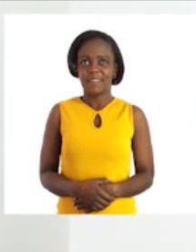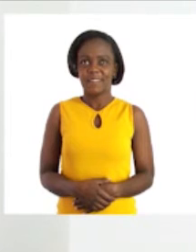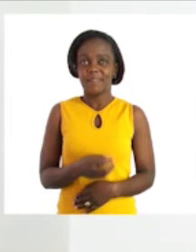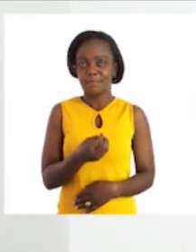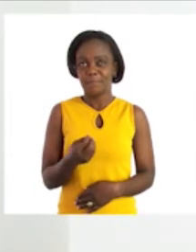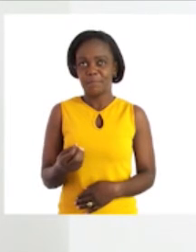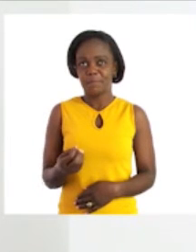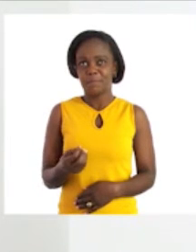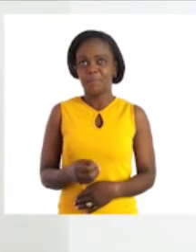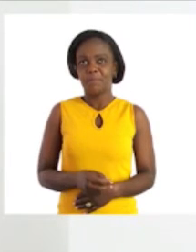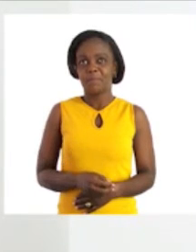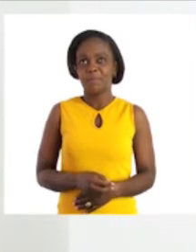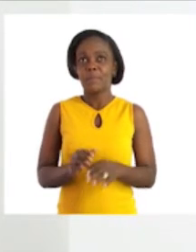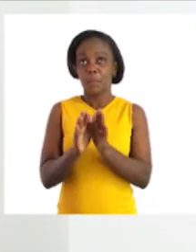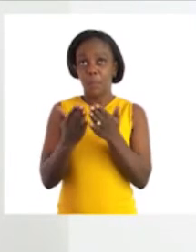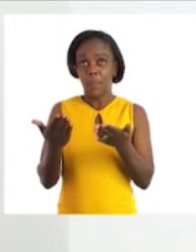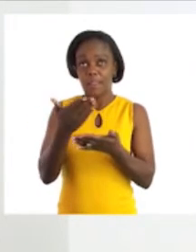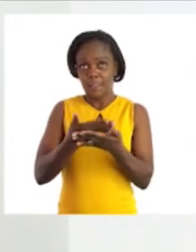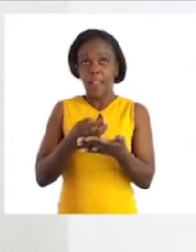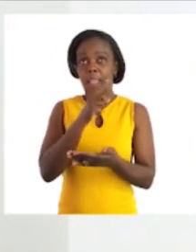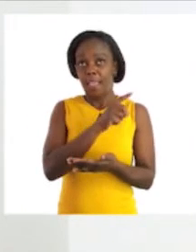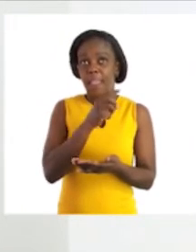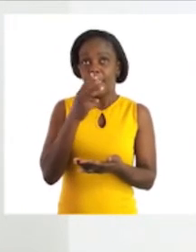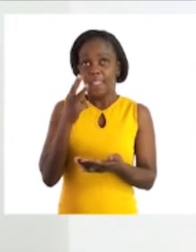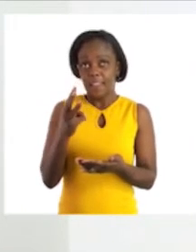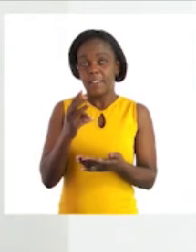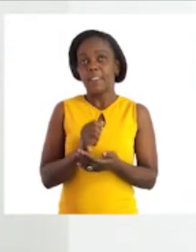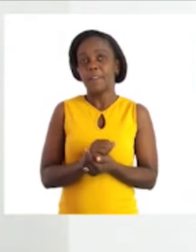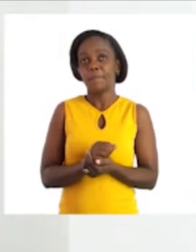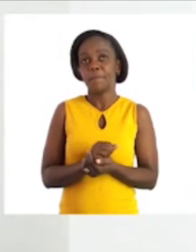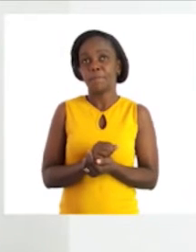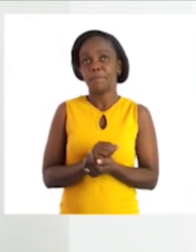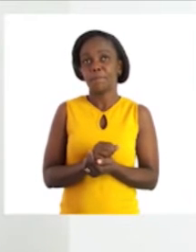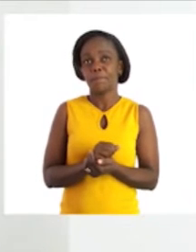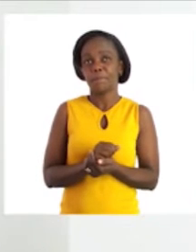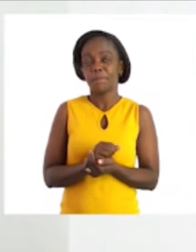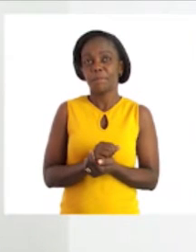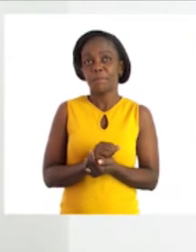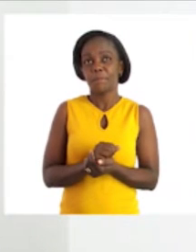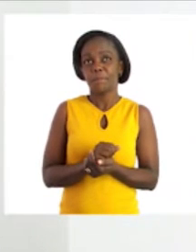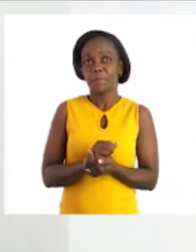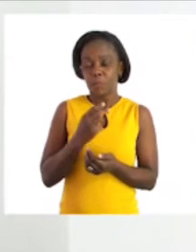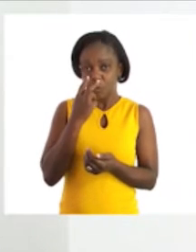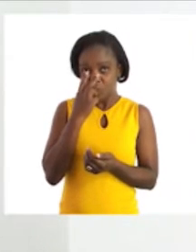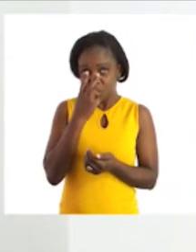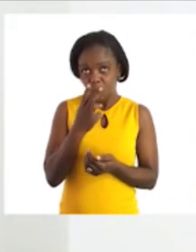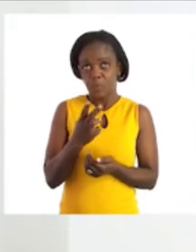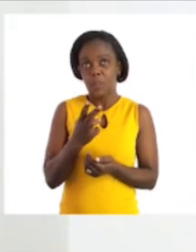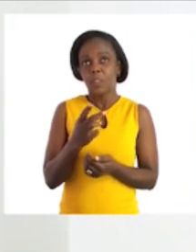Learners, now let's turn to page 30. I hope you have now checked and you have seen what we are going to do